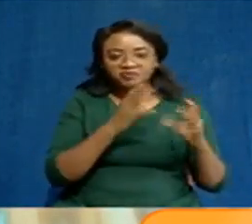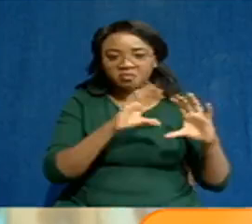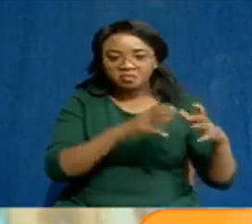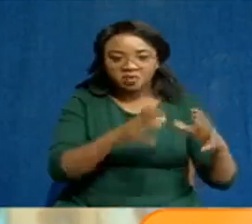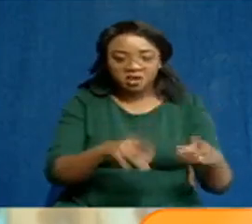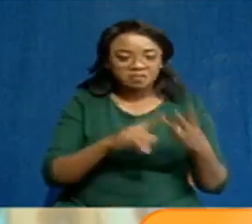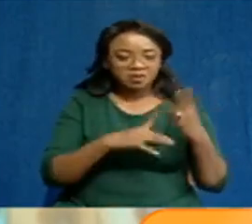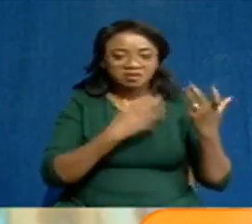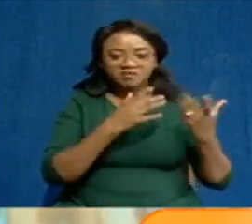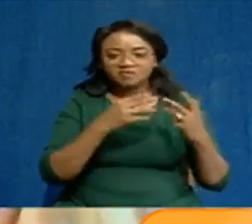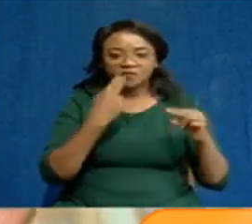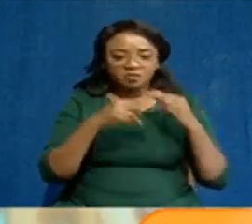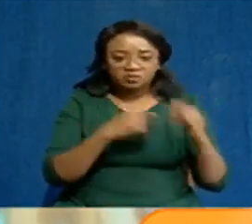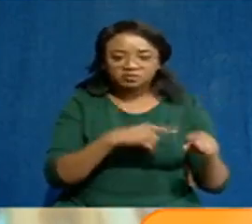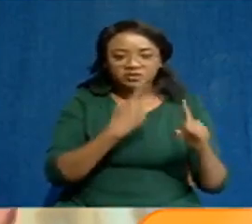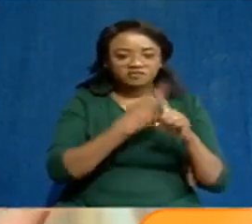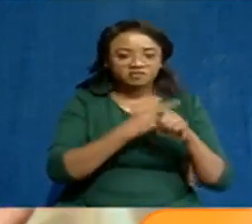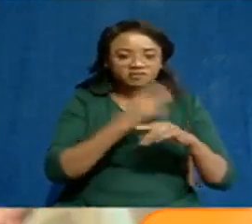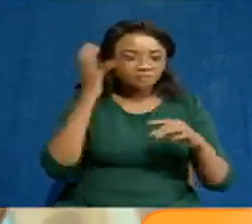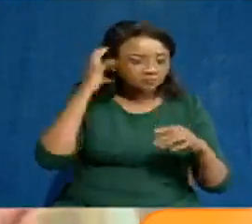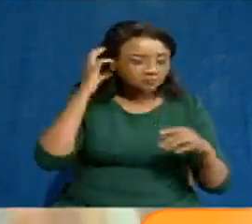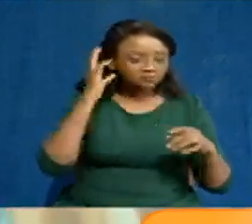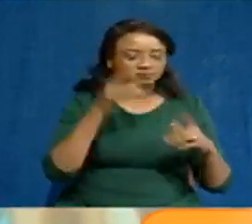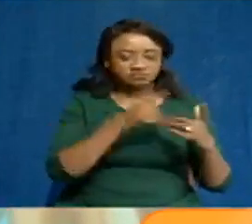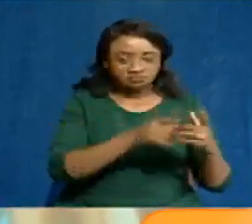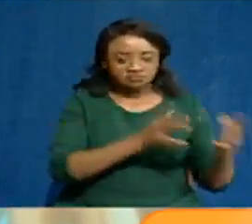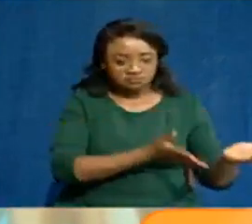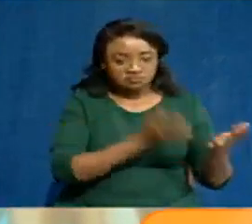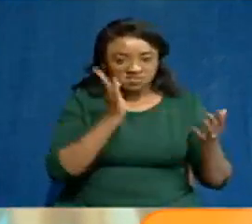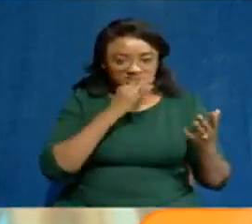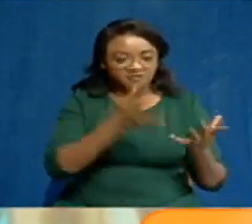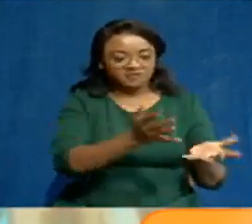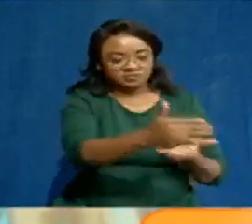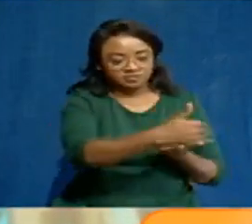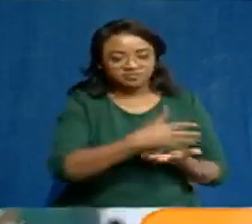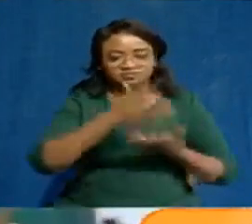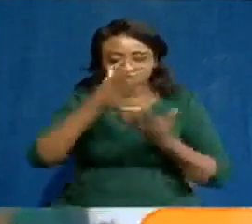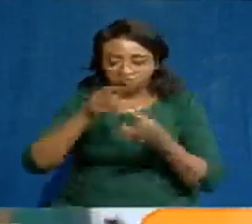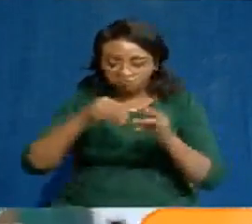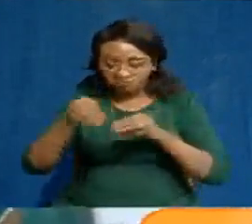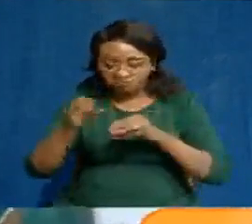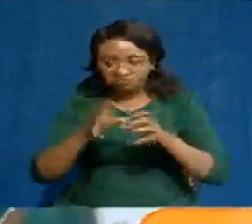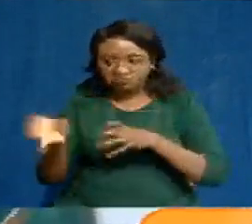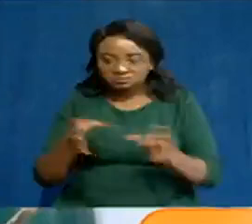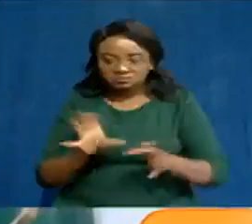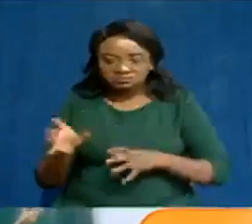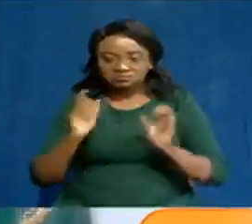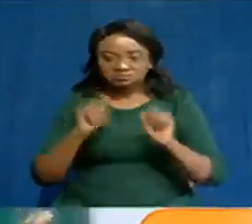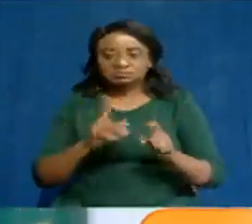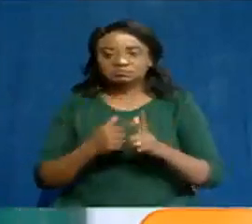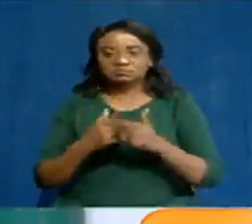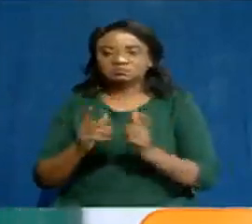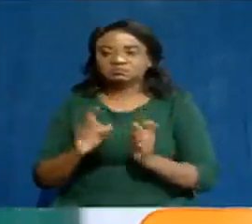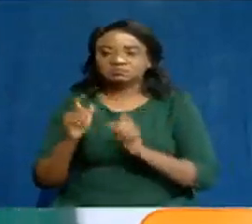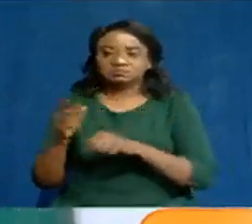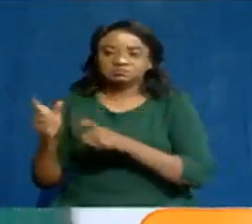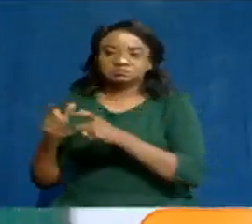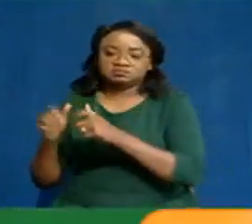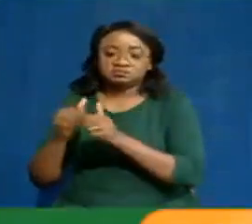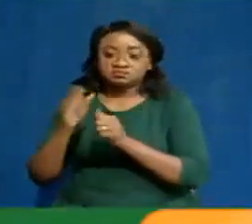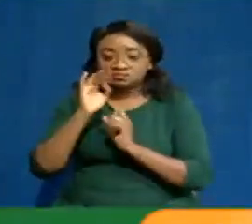from commercial institutions. So the waste is streamlined from source all the way to recycling centers. Old Town residents looking to have their waste